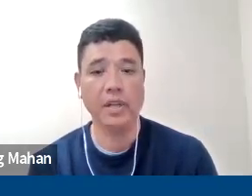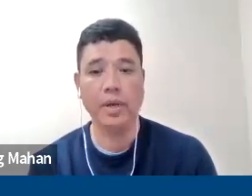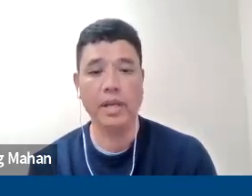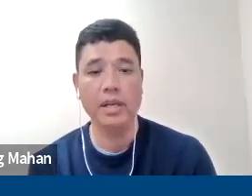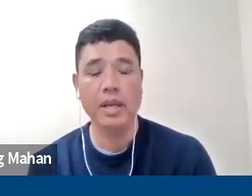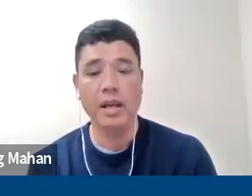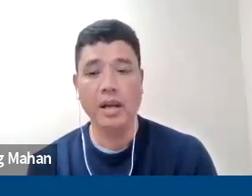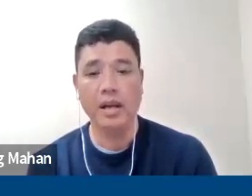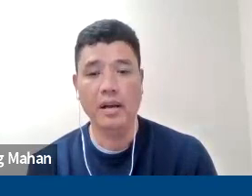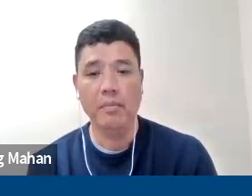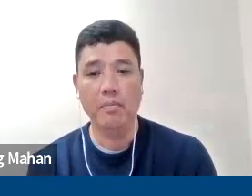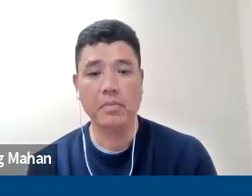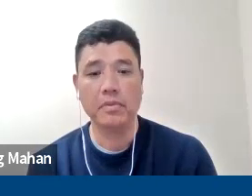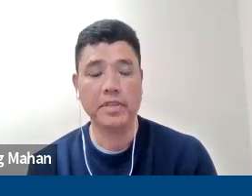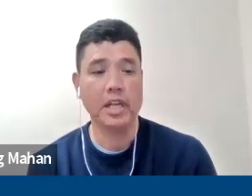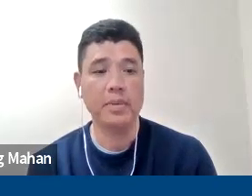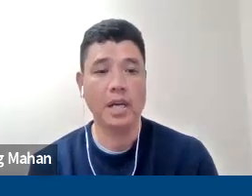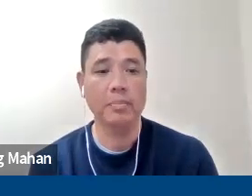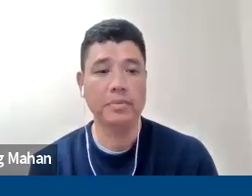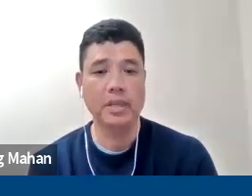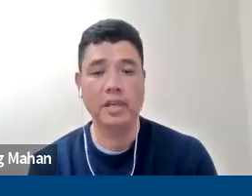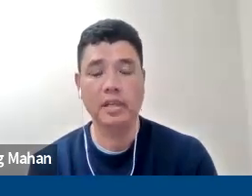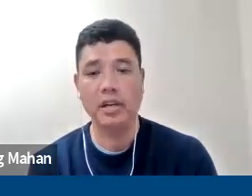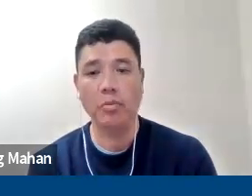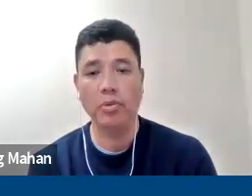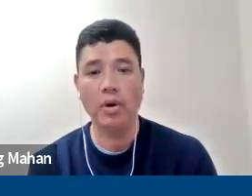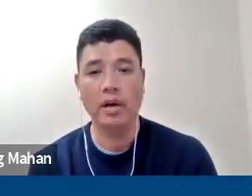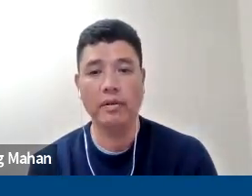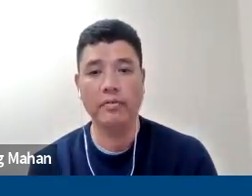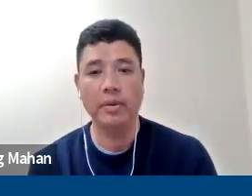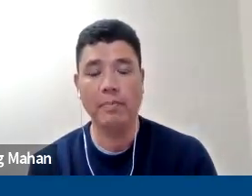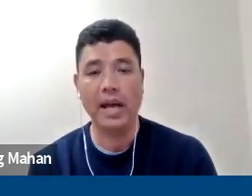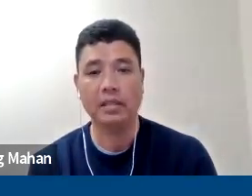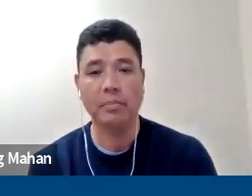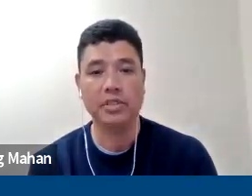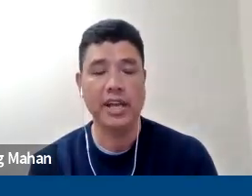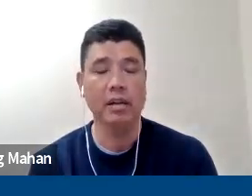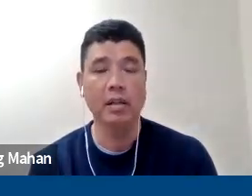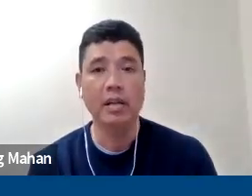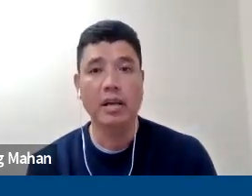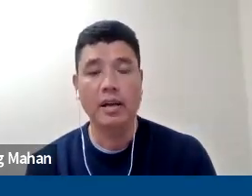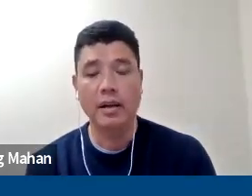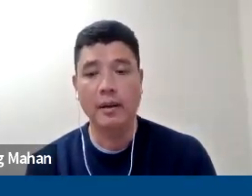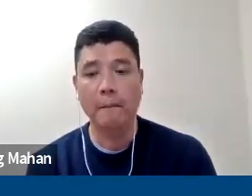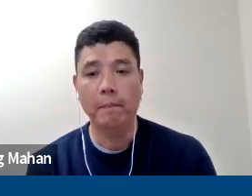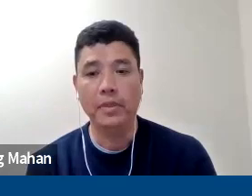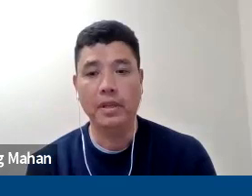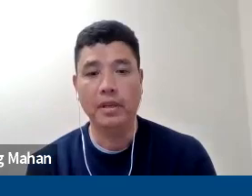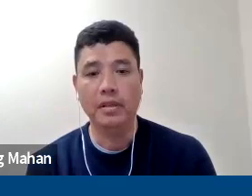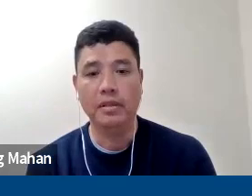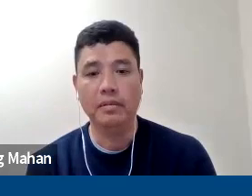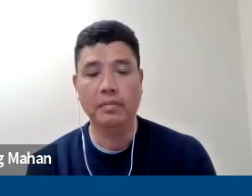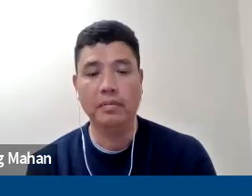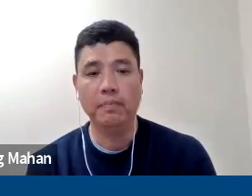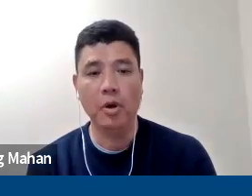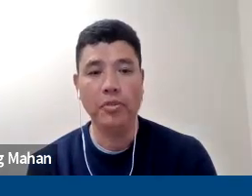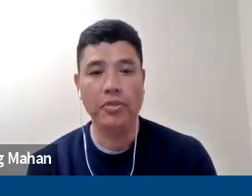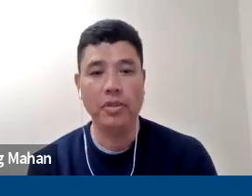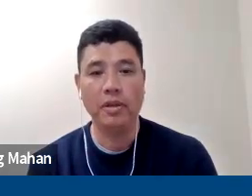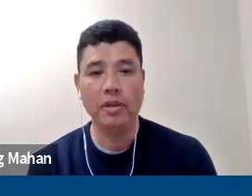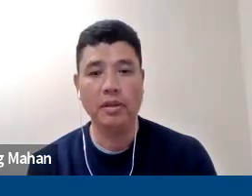flooding, waterways change. The dynamics of the flood waters